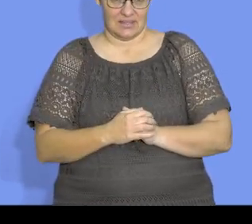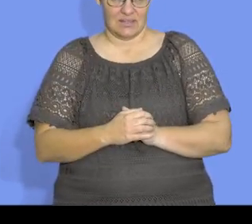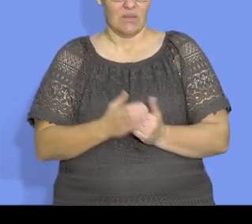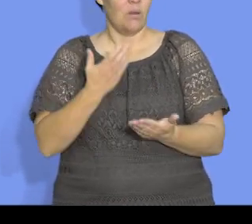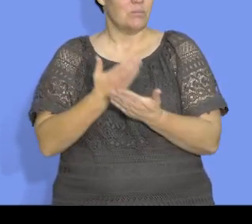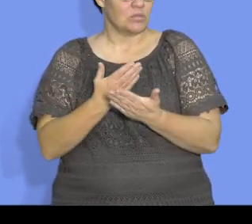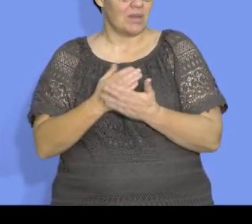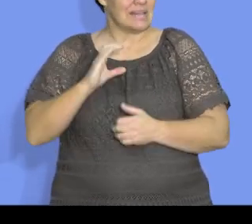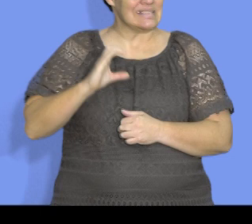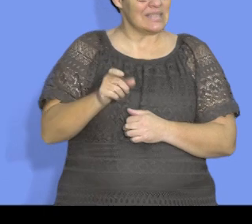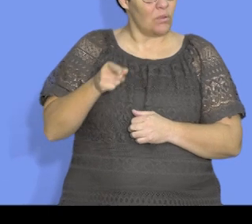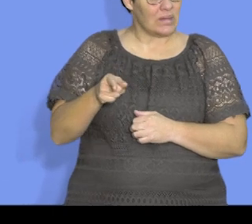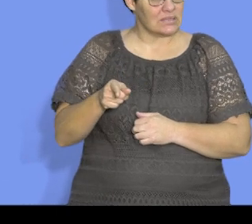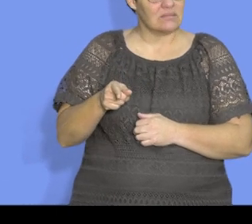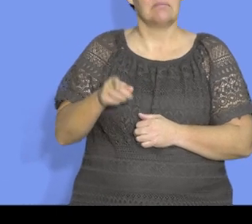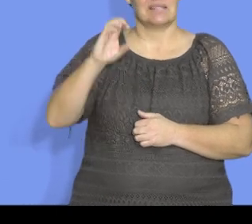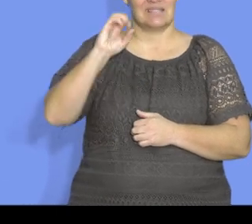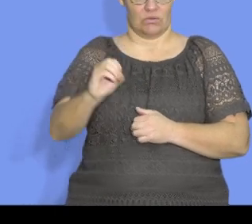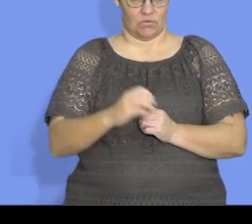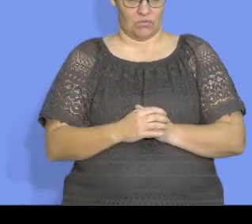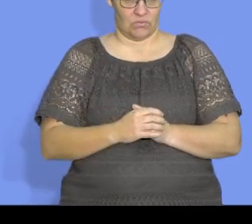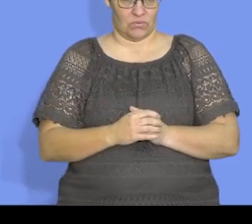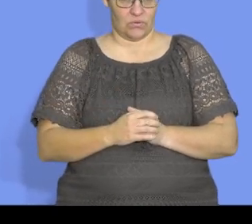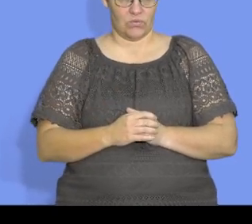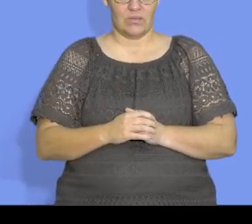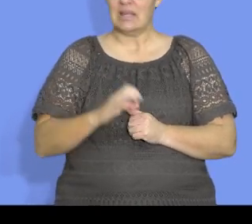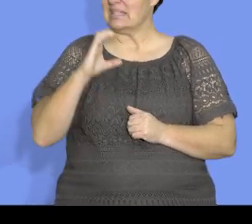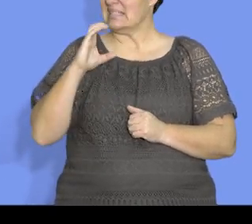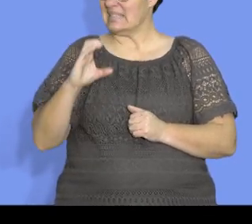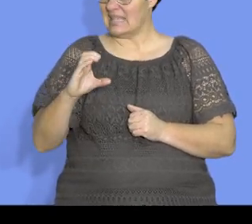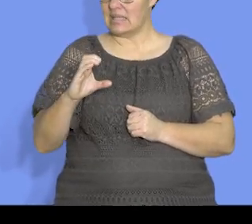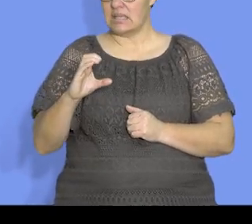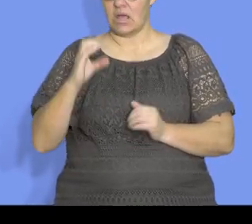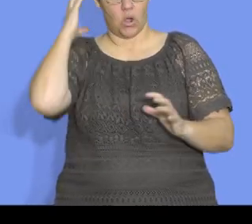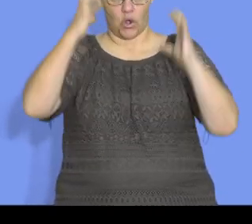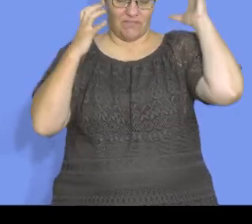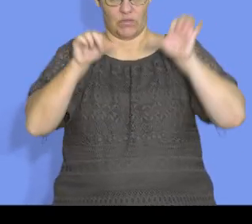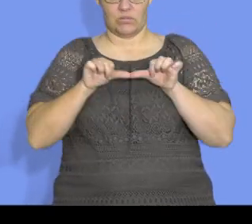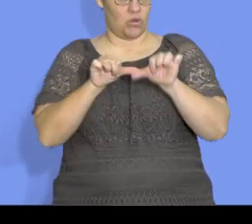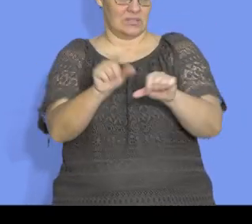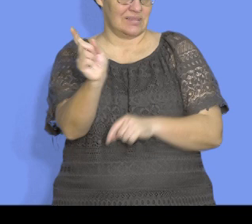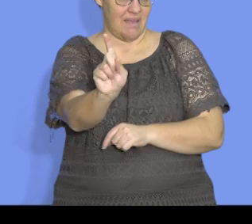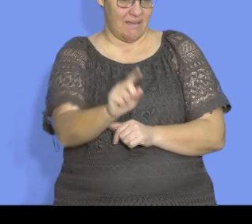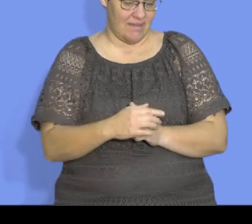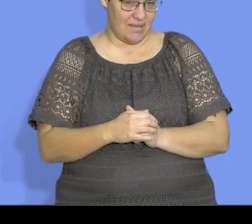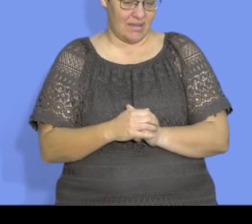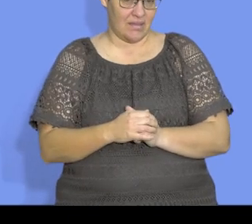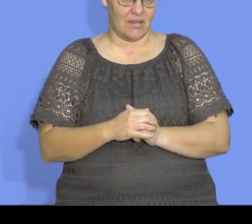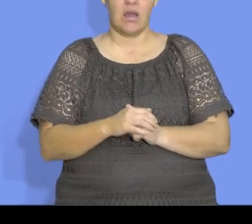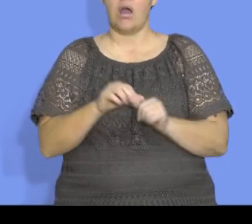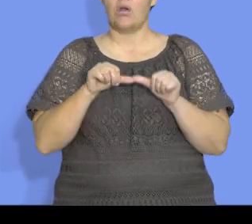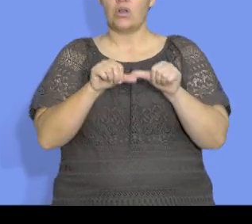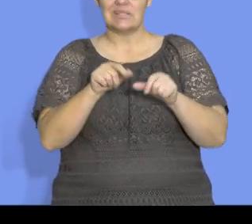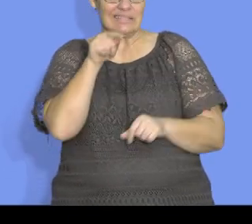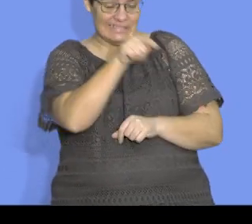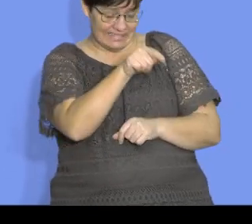And if possible, that c should equal 0. That c mustn't be confused with a constant. The